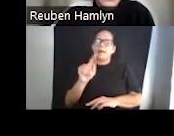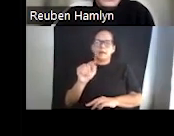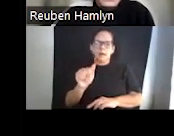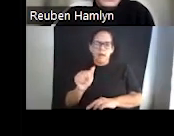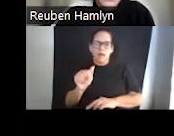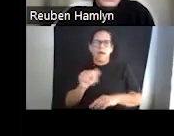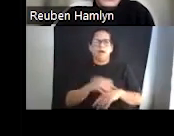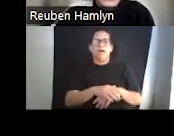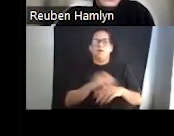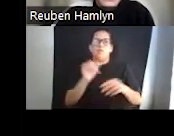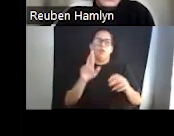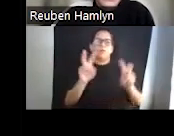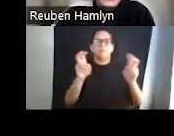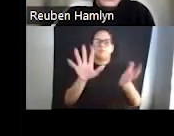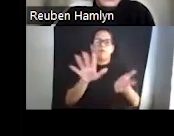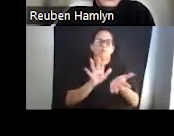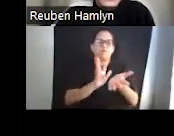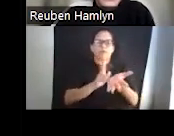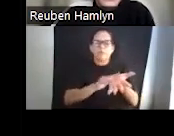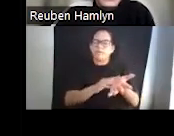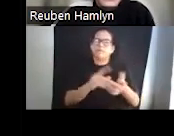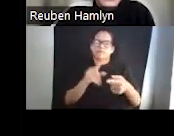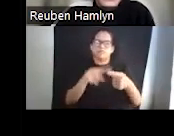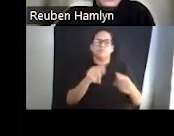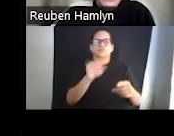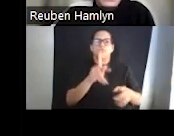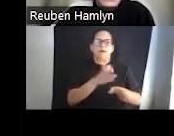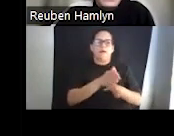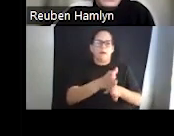invisible fingerprints that allow us to track the provenance of media.